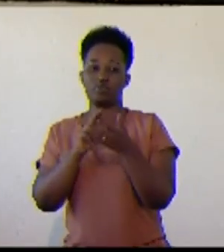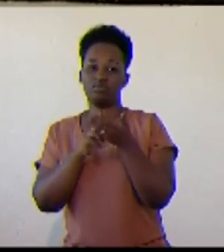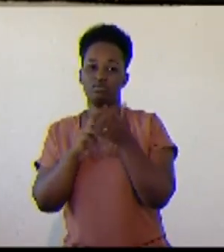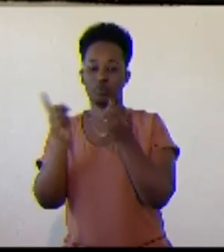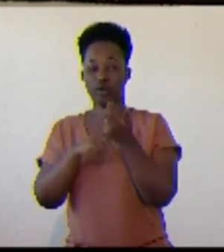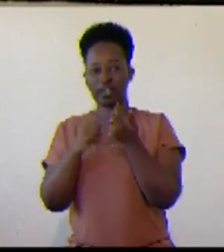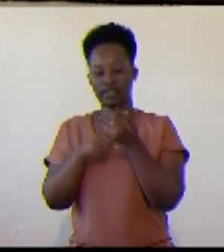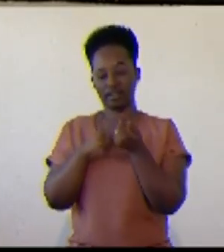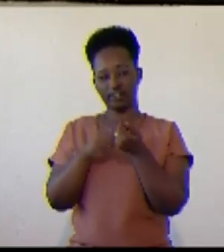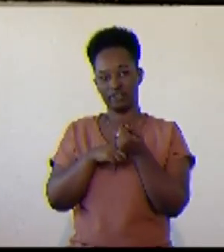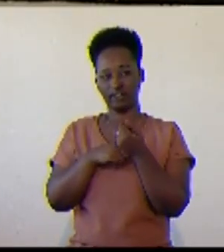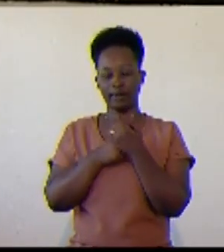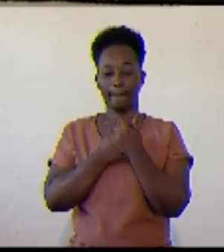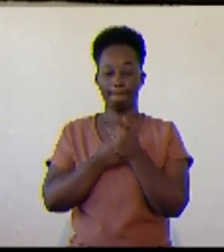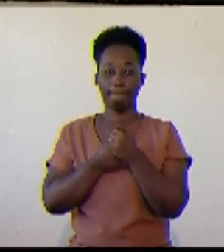When calculating